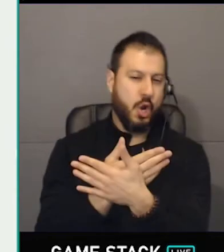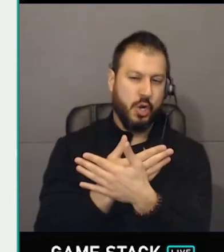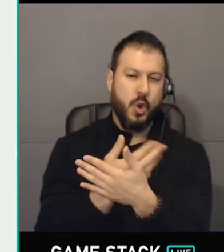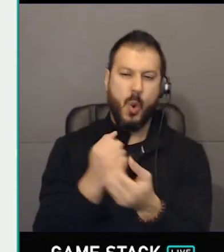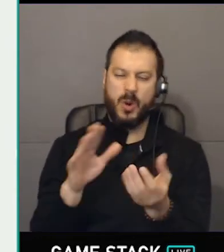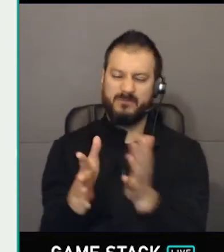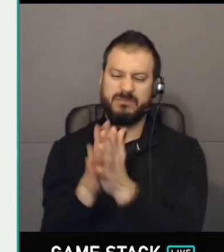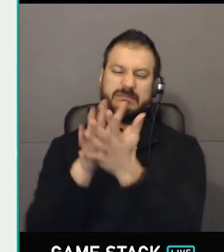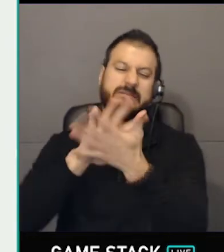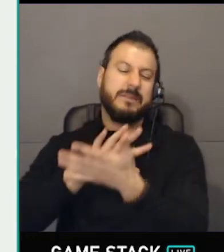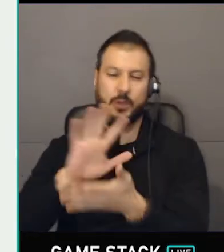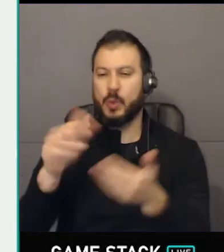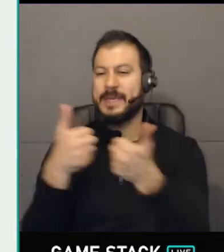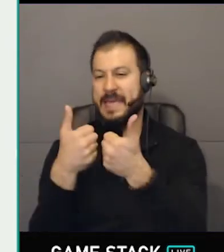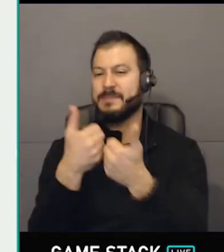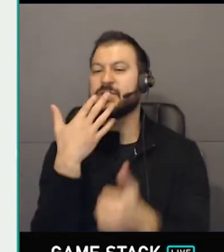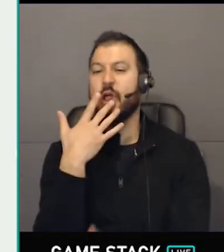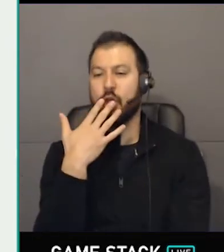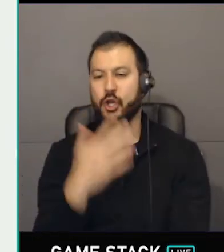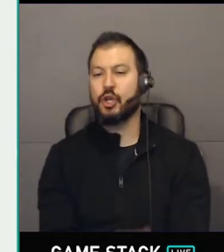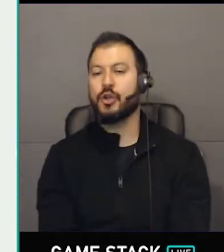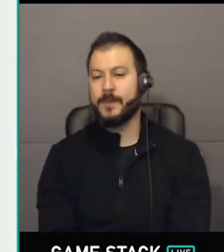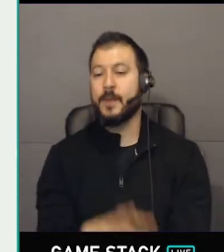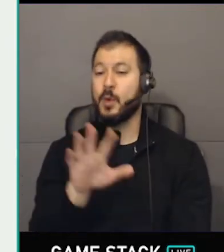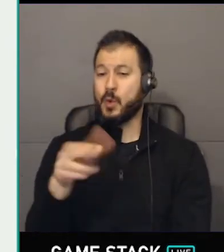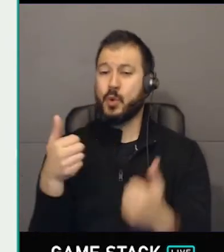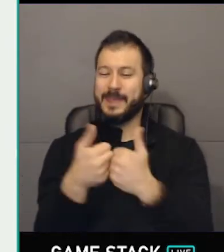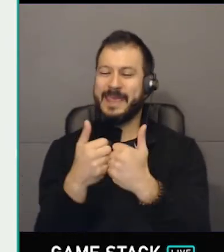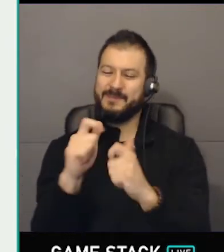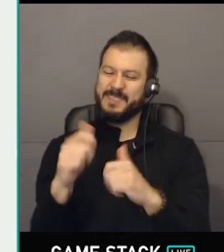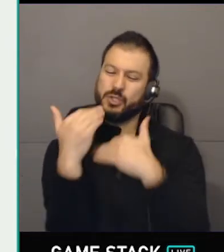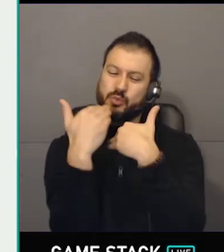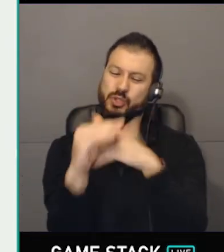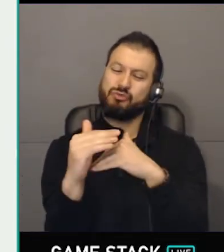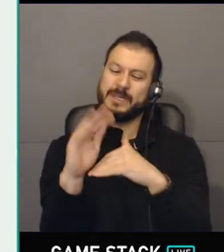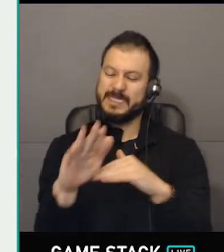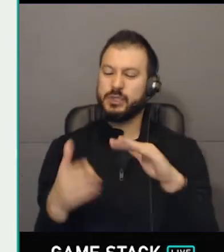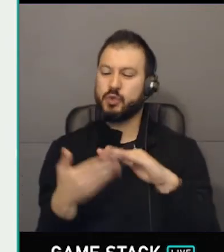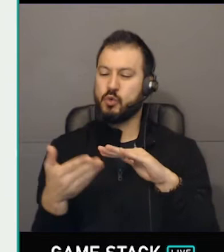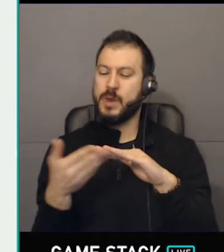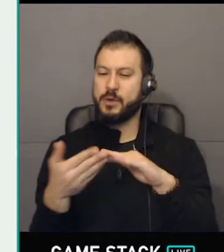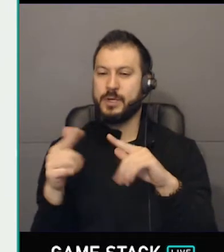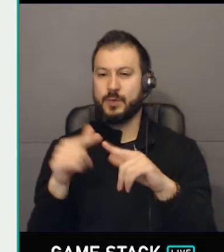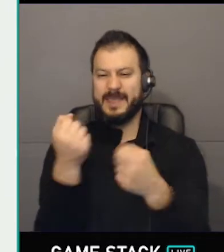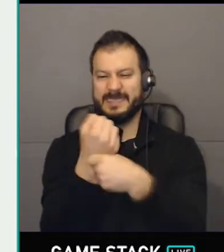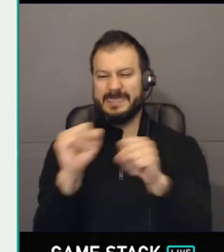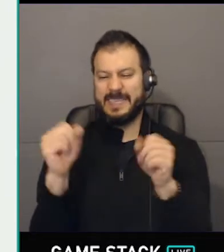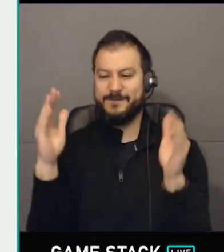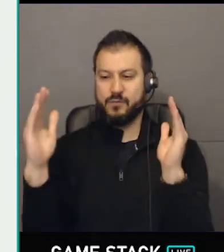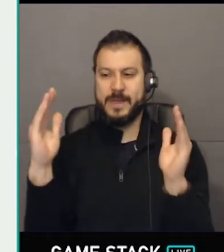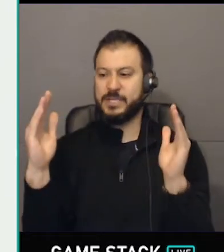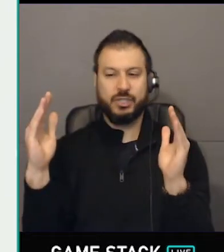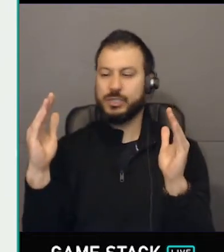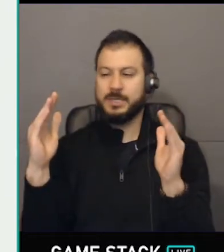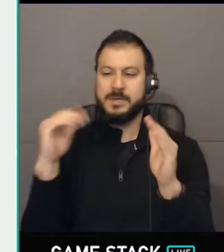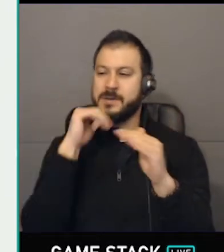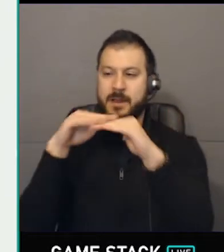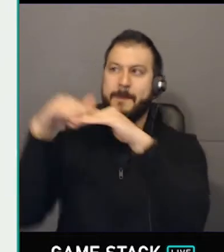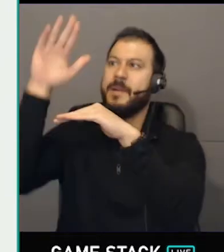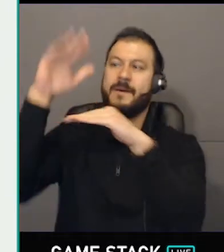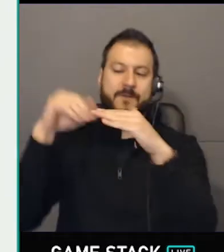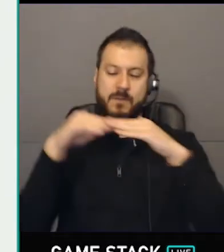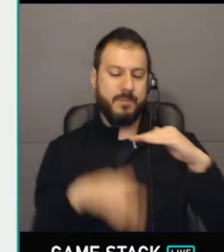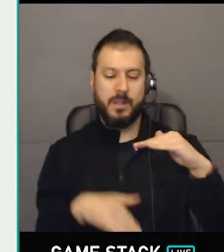colors. So your game needs to restrict its rendering to this safe range and never exceed the minimum and maximum